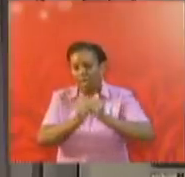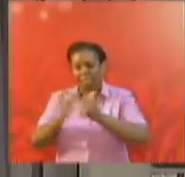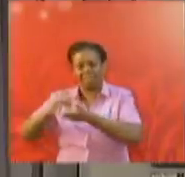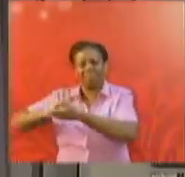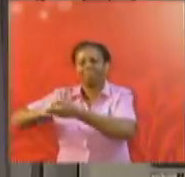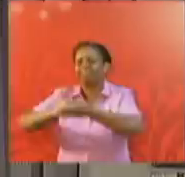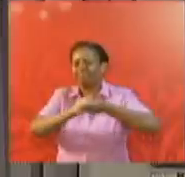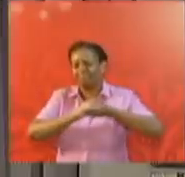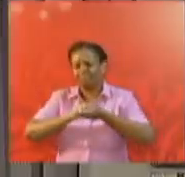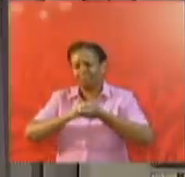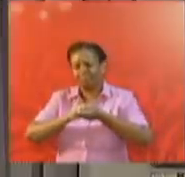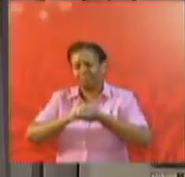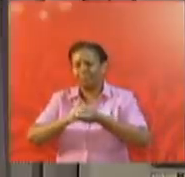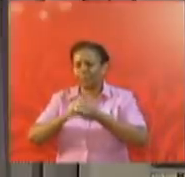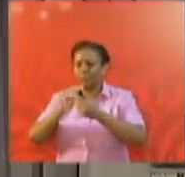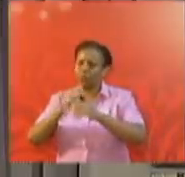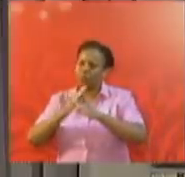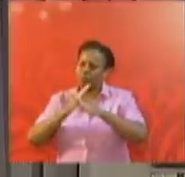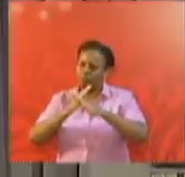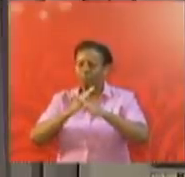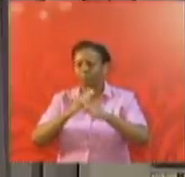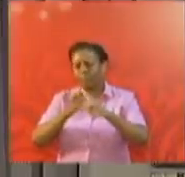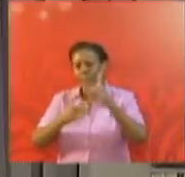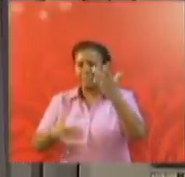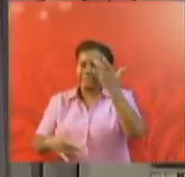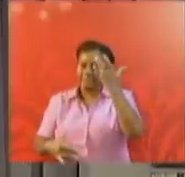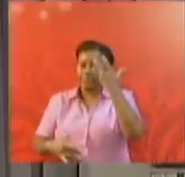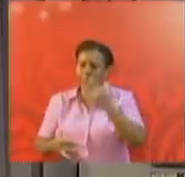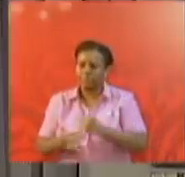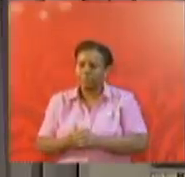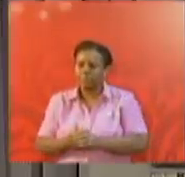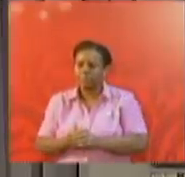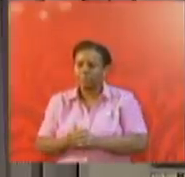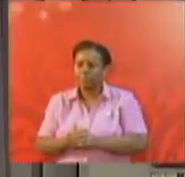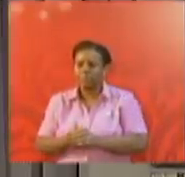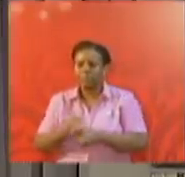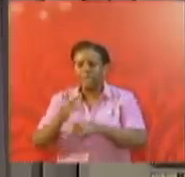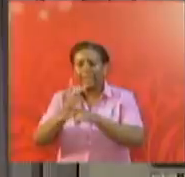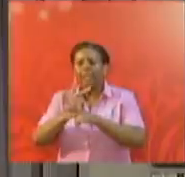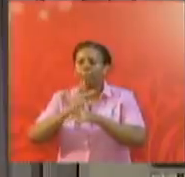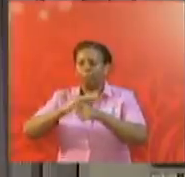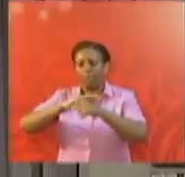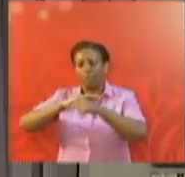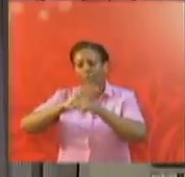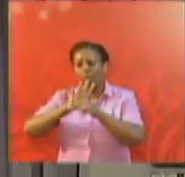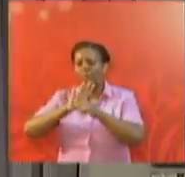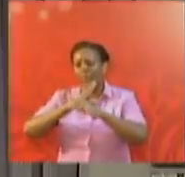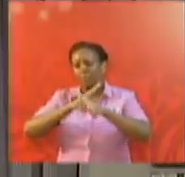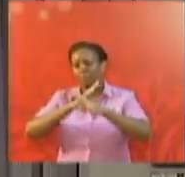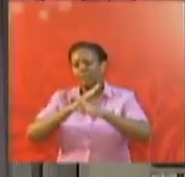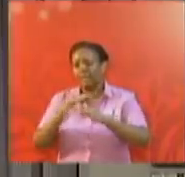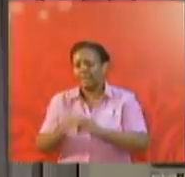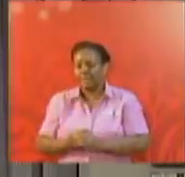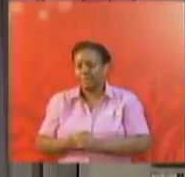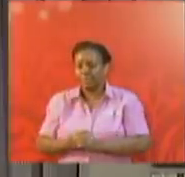bay. Notice I'm not saying defeat the virus. We have to keep the virus at bay. If we could get that type of